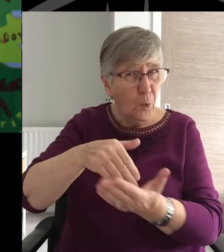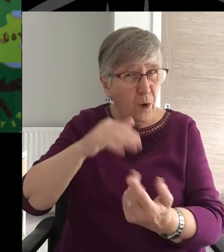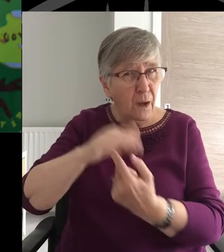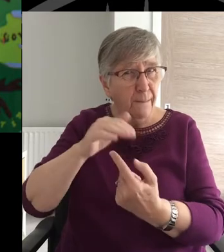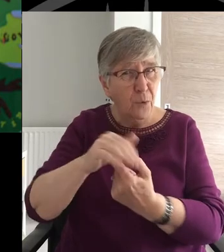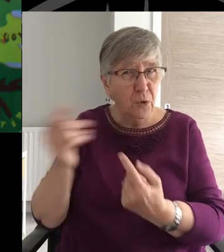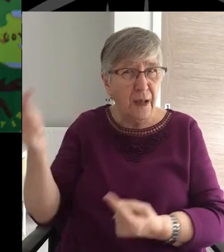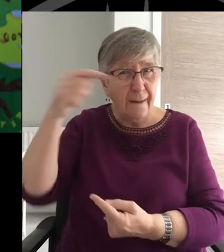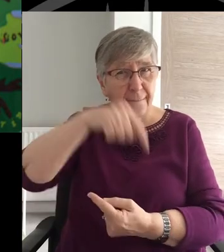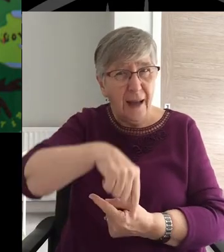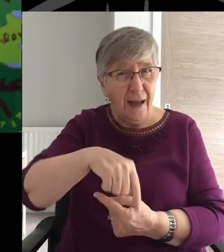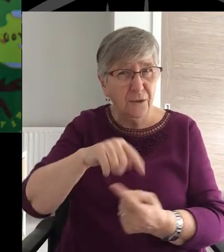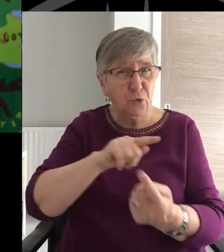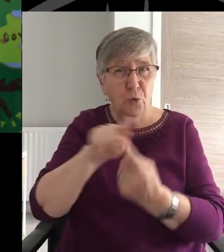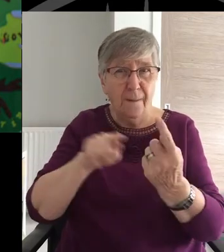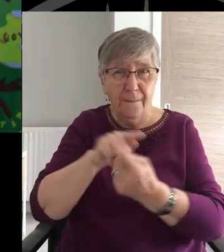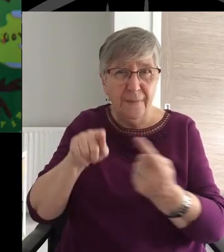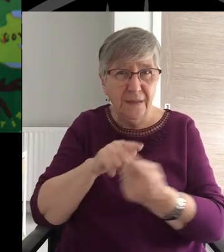a meeting at a time